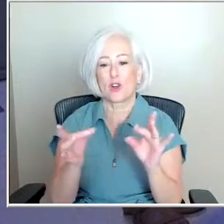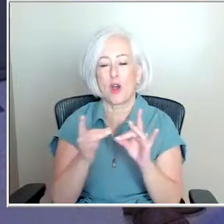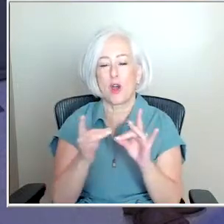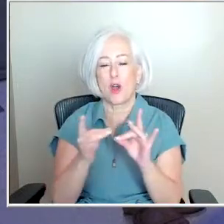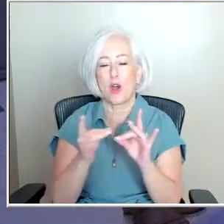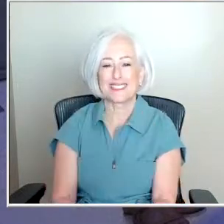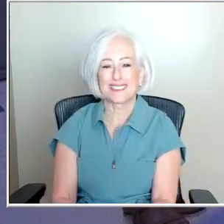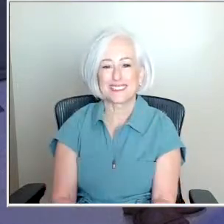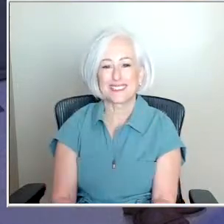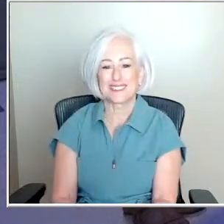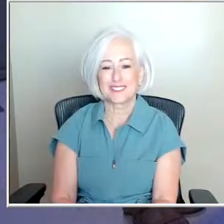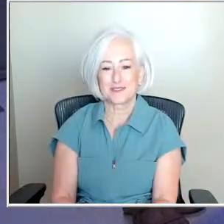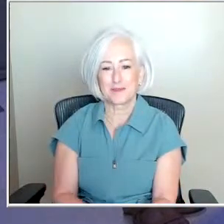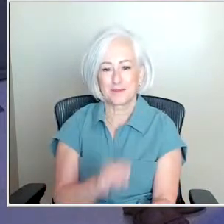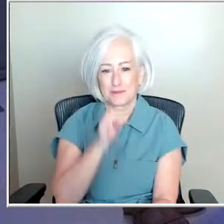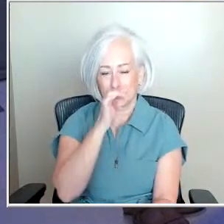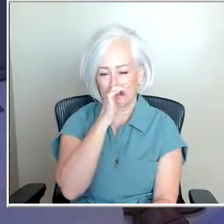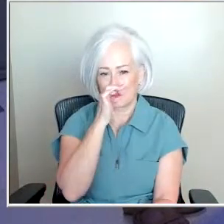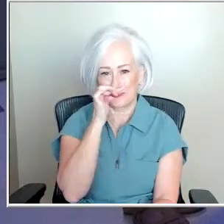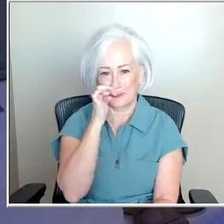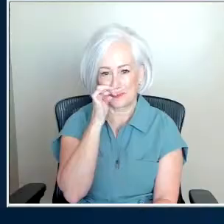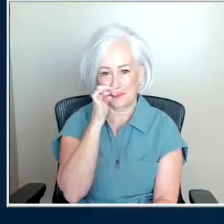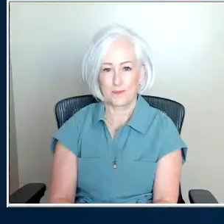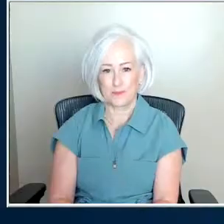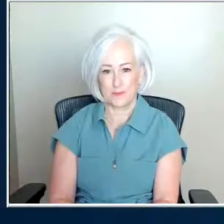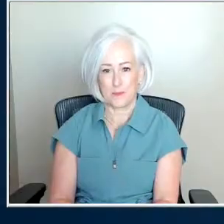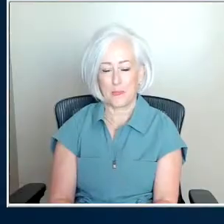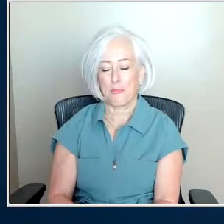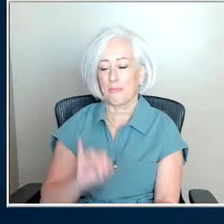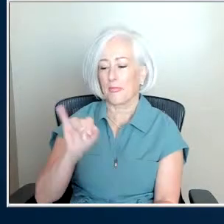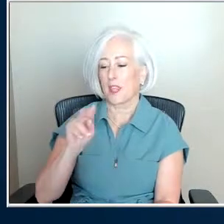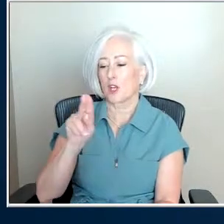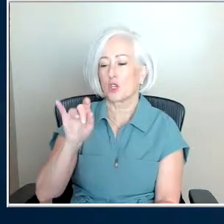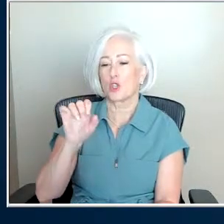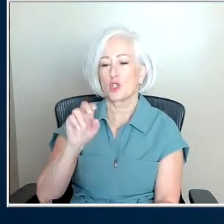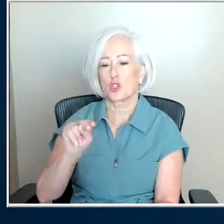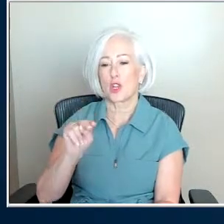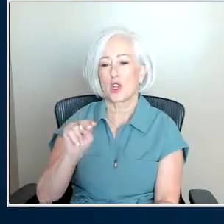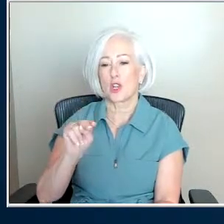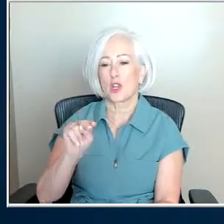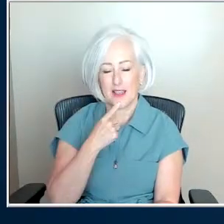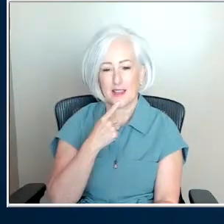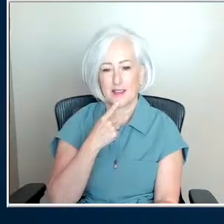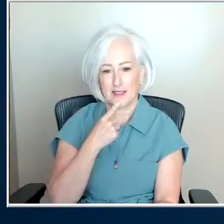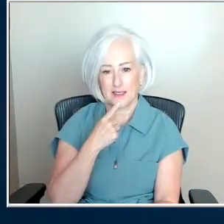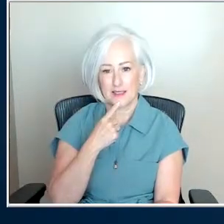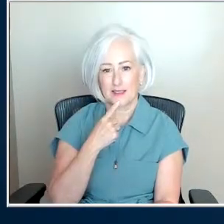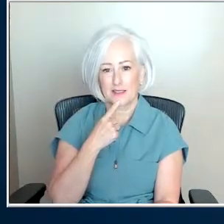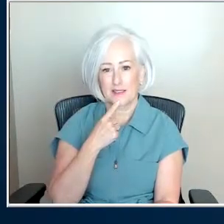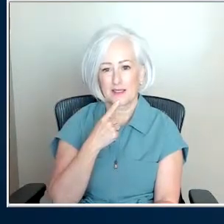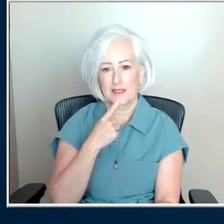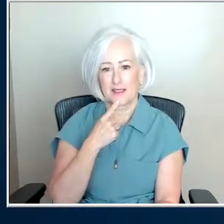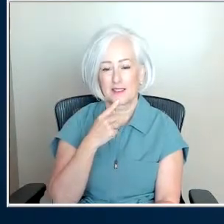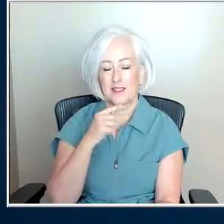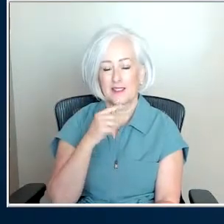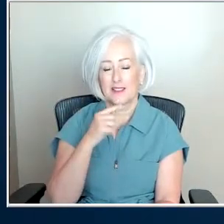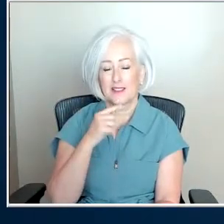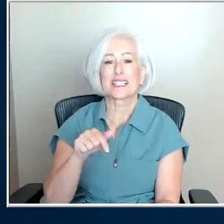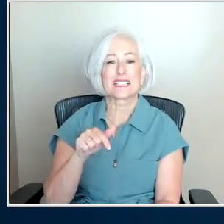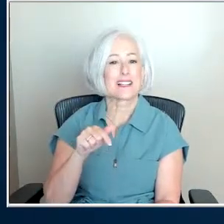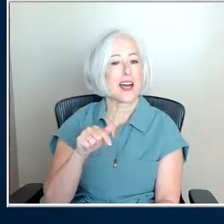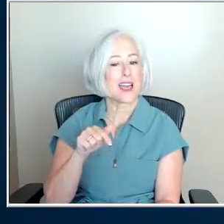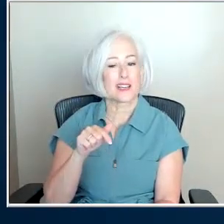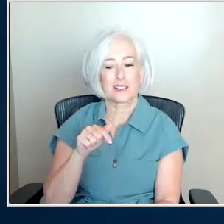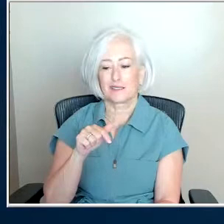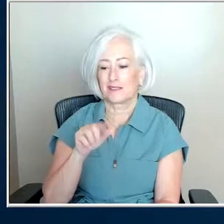walk away from? I think Justin said it best, is that this is just a wild ride, and